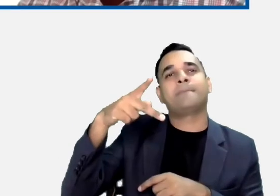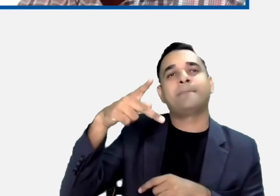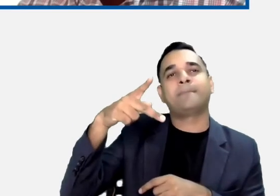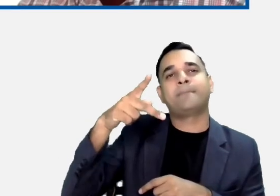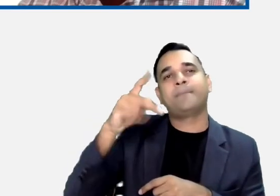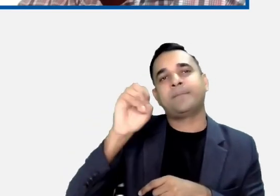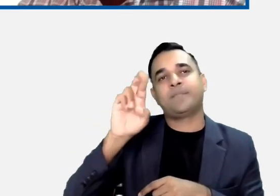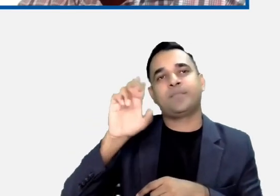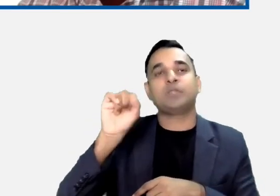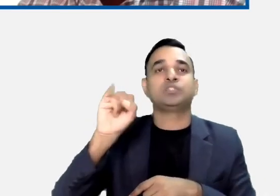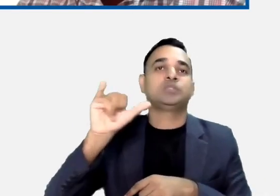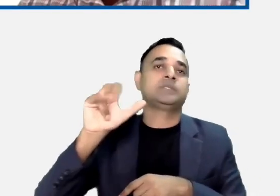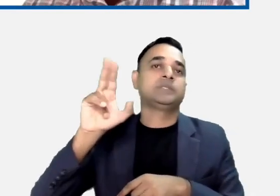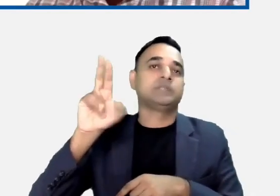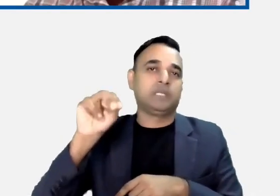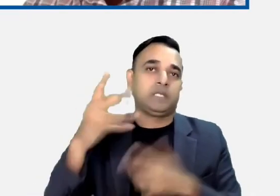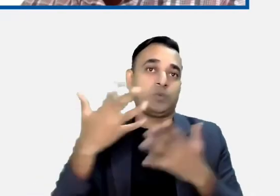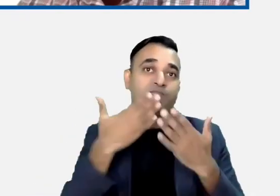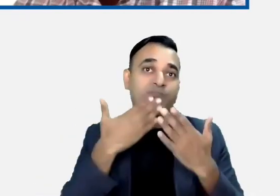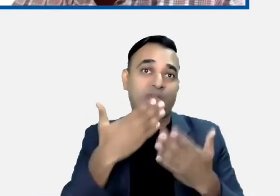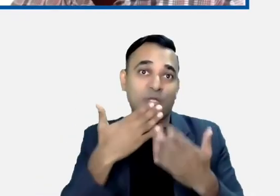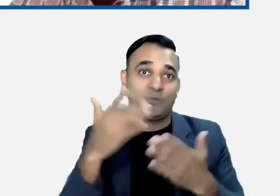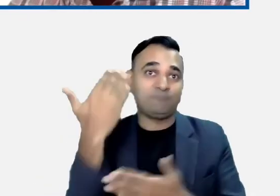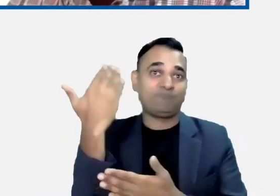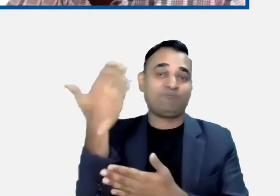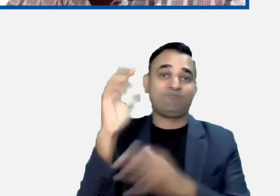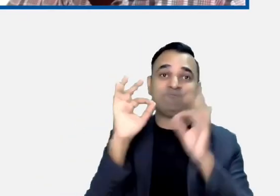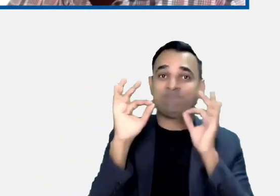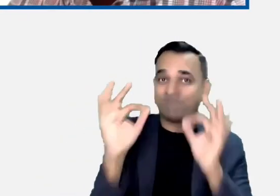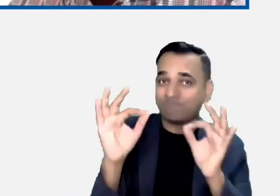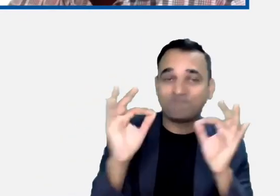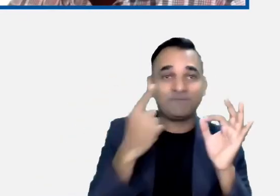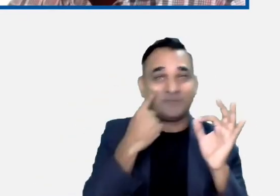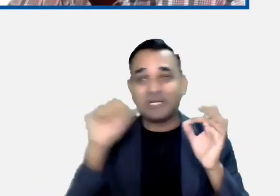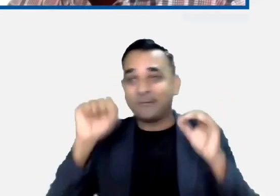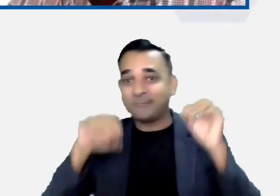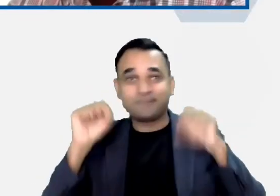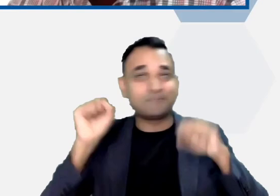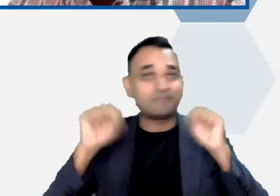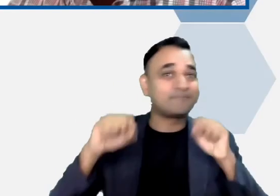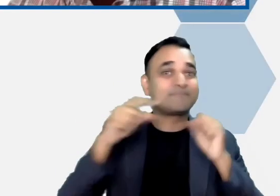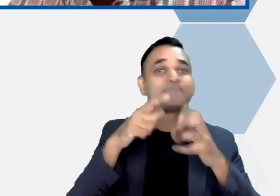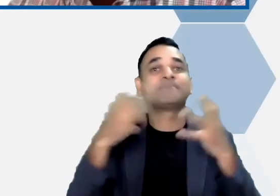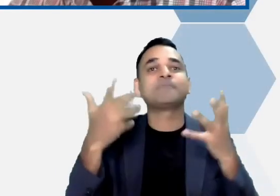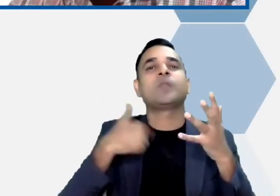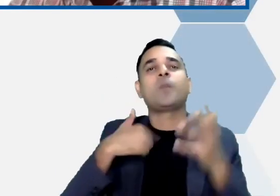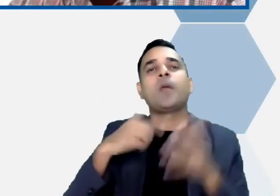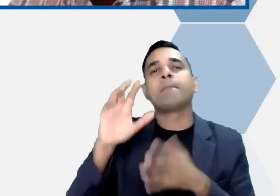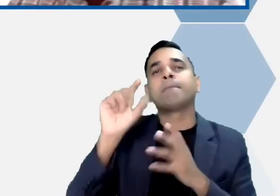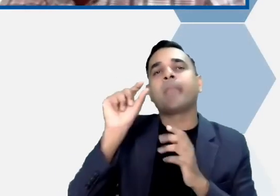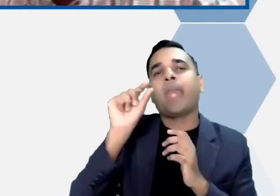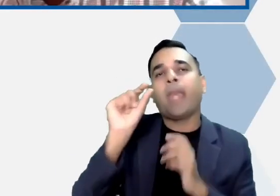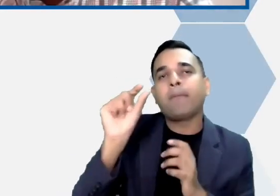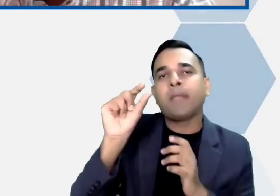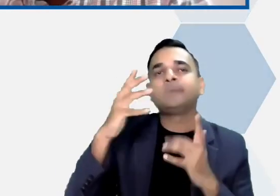particularly Mr. Arnold Ambundu in the audience, who requested the inclusion of reference to migrants on